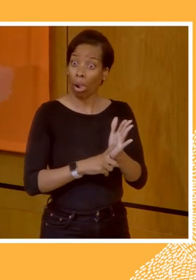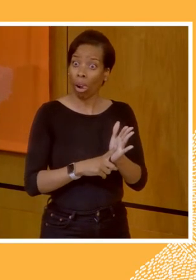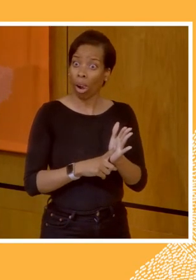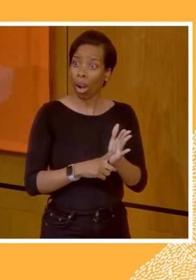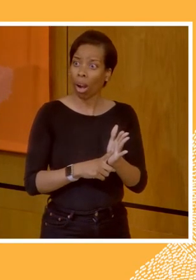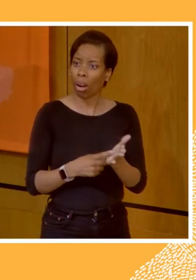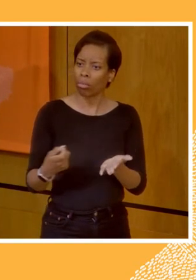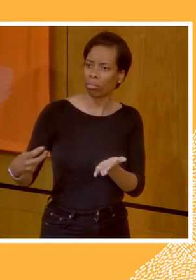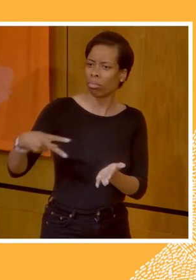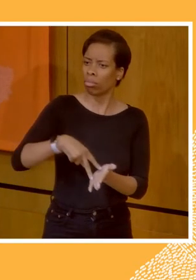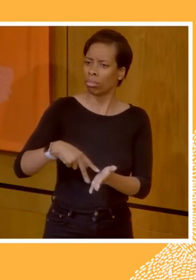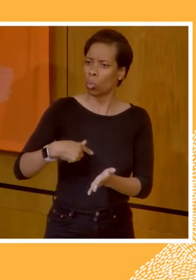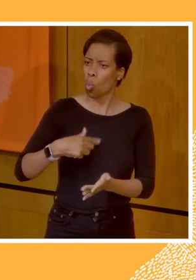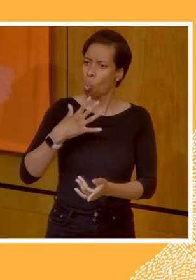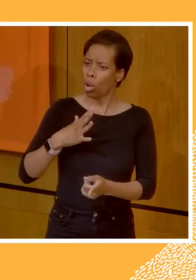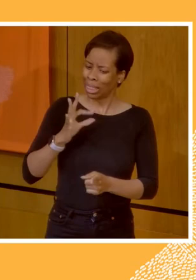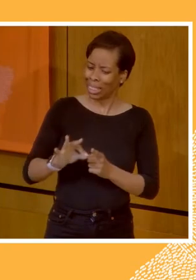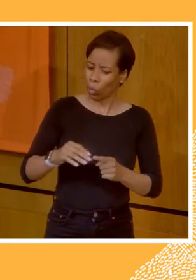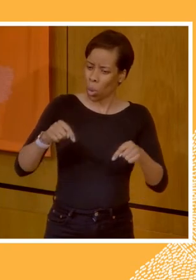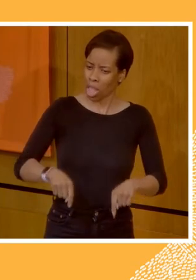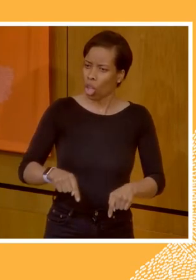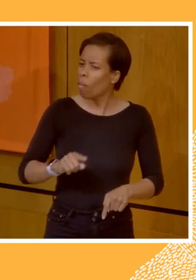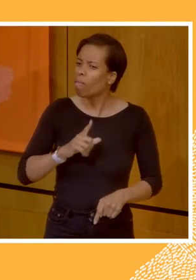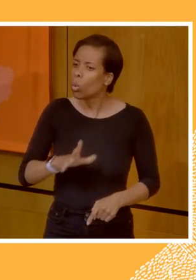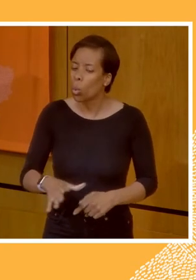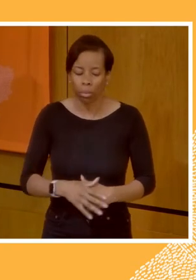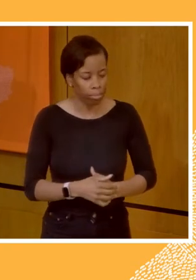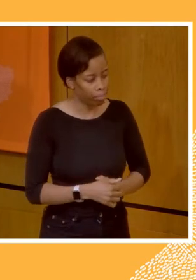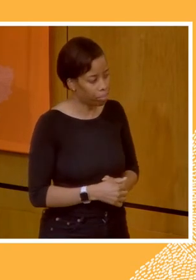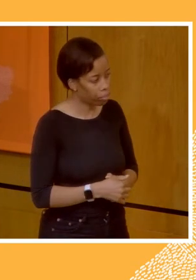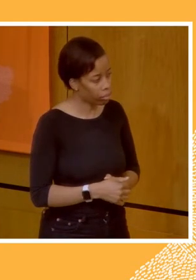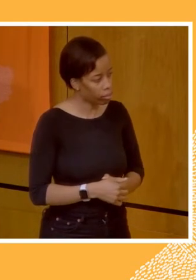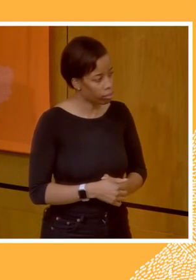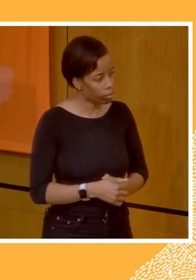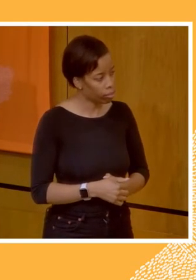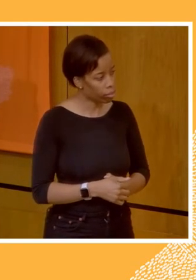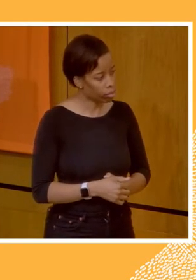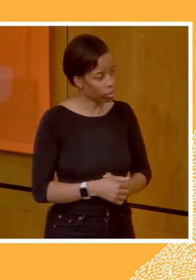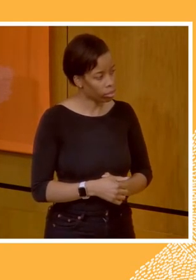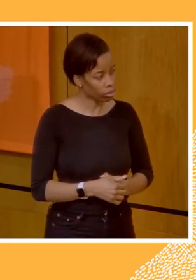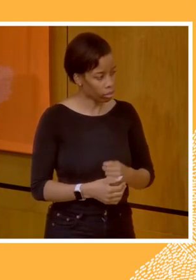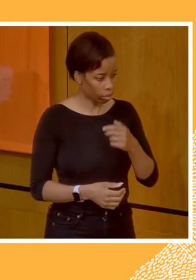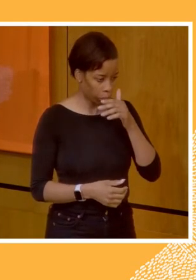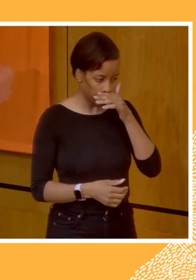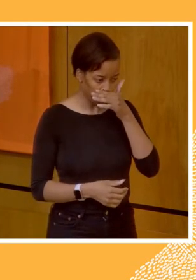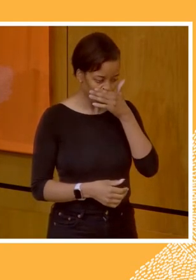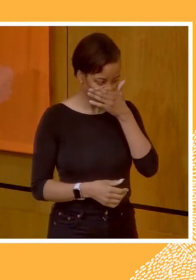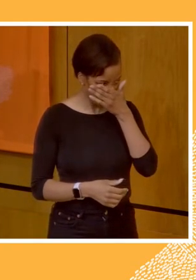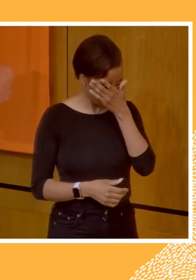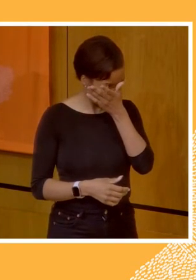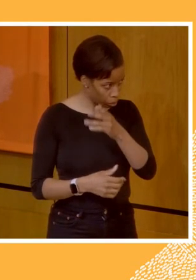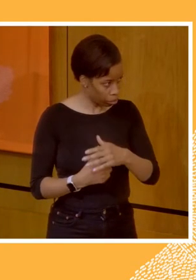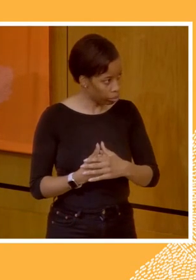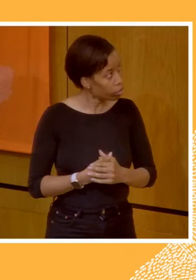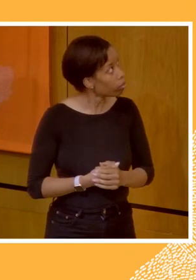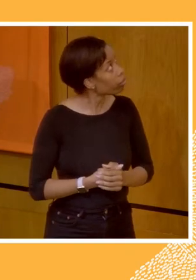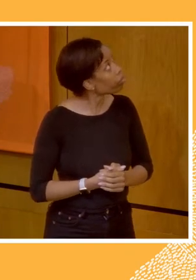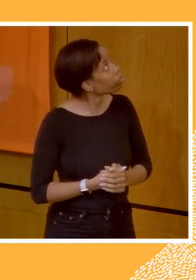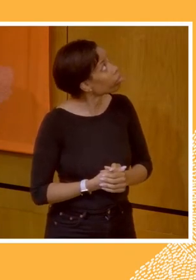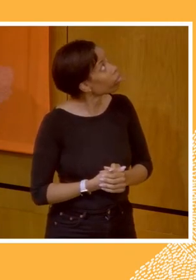and how he ended up there. Yes, I remember this one. As you see there, it's very, it's not happy.